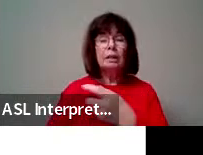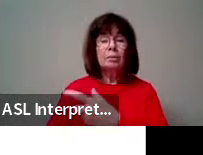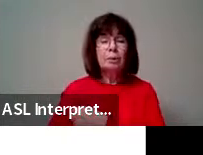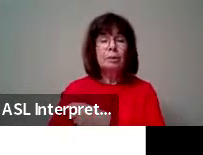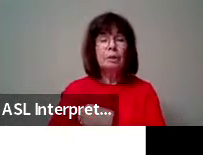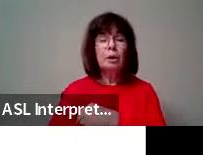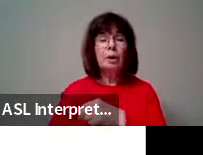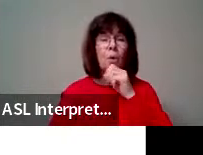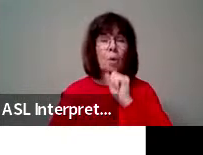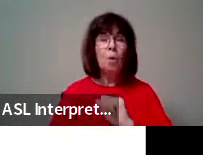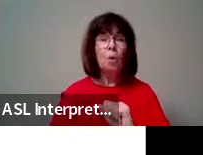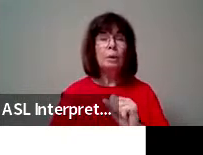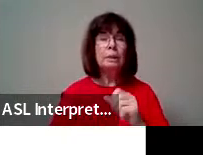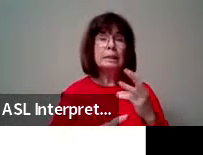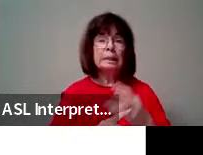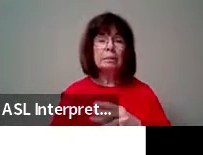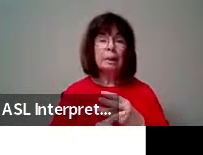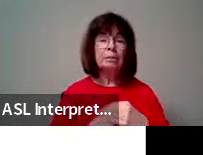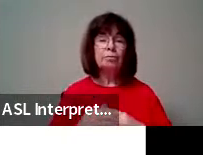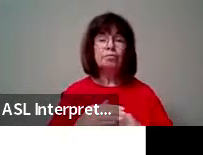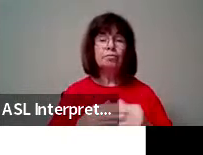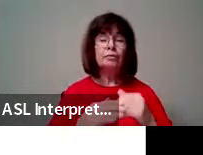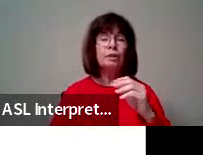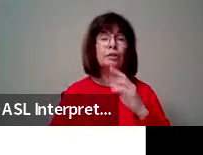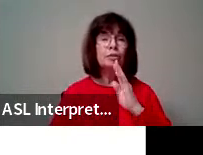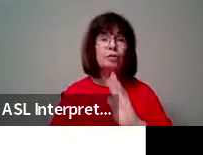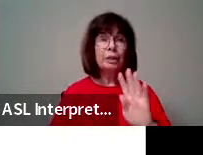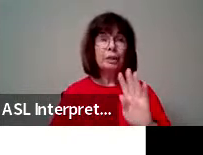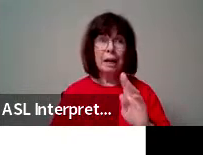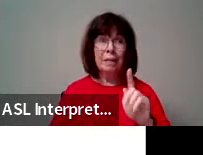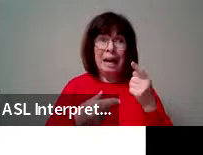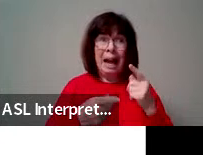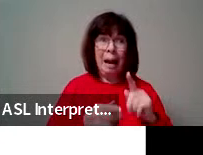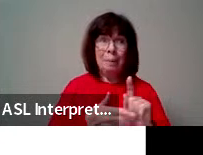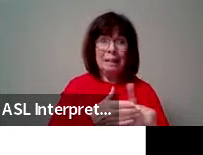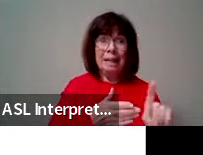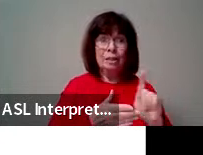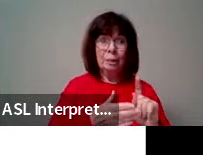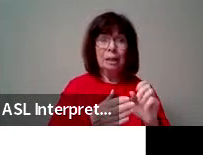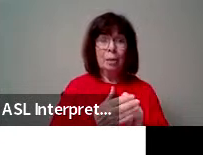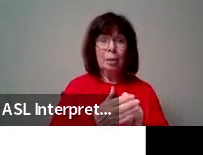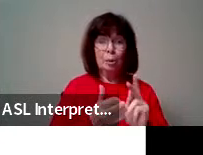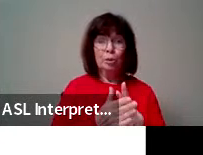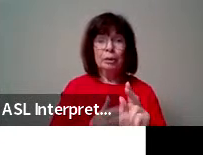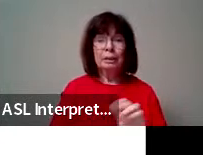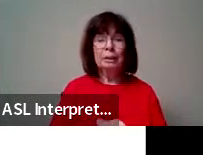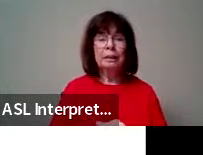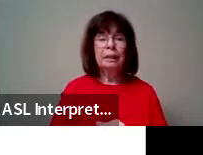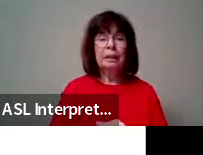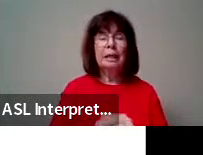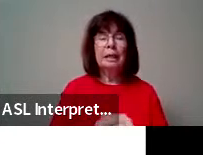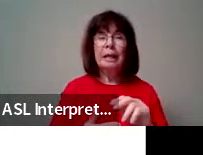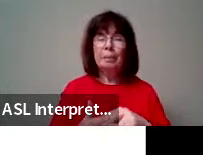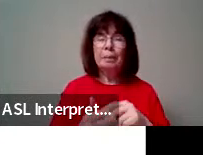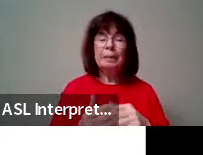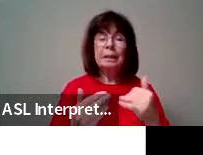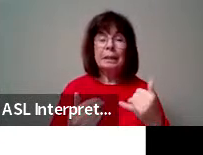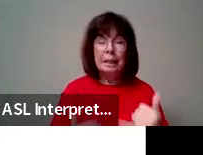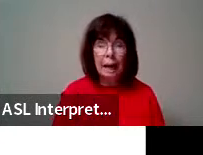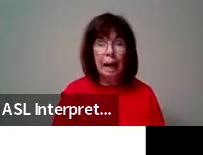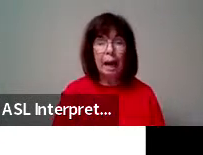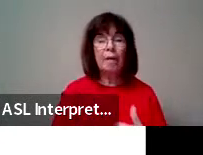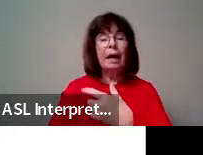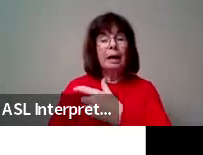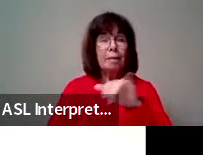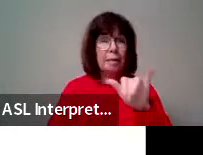4 years. This happened last week. And that means that now the updated booster vaccines